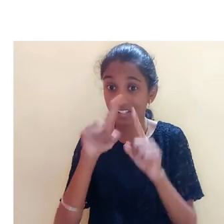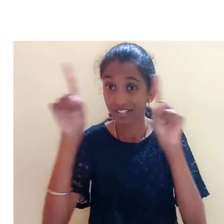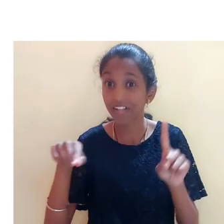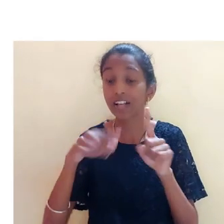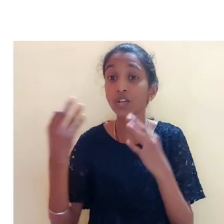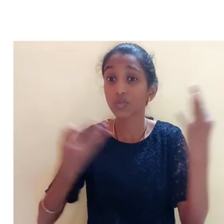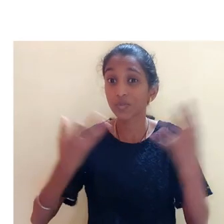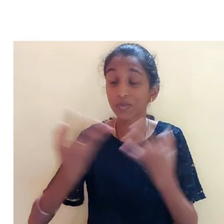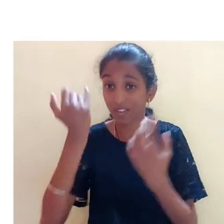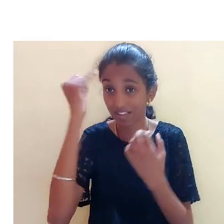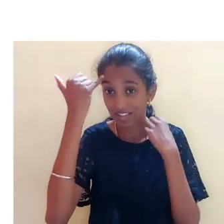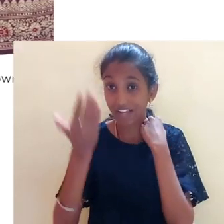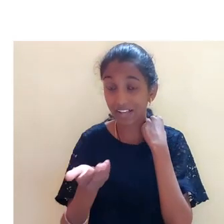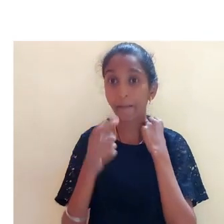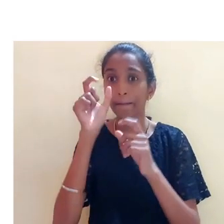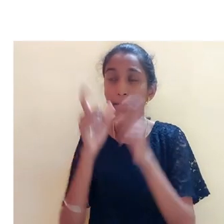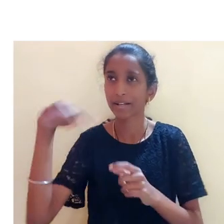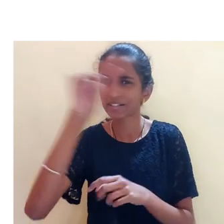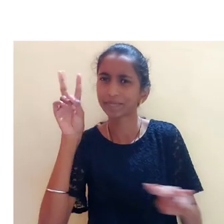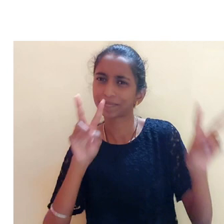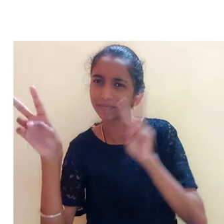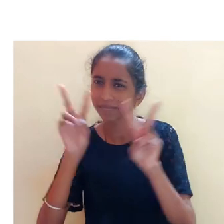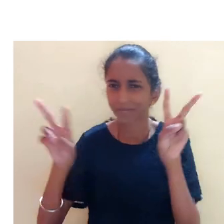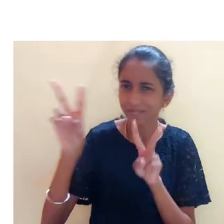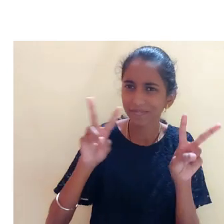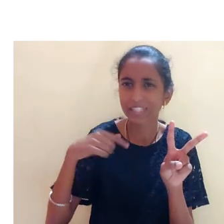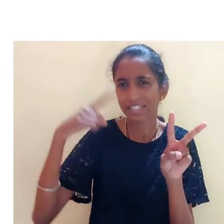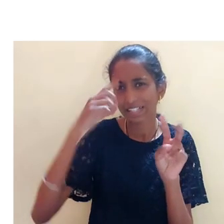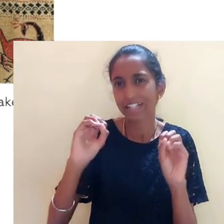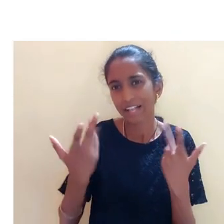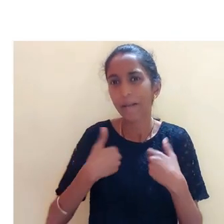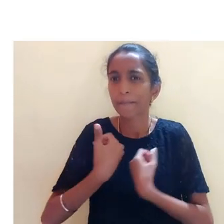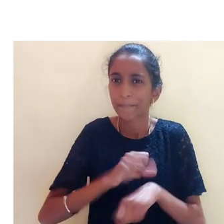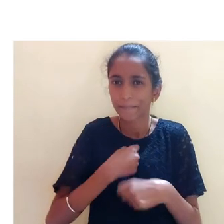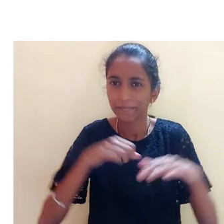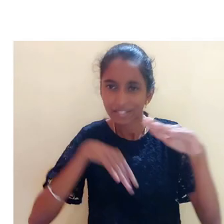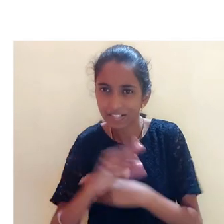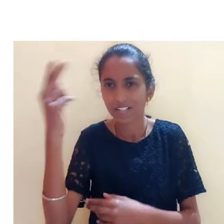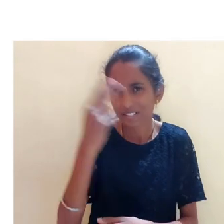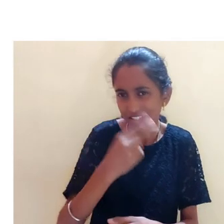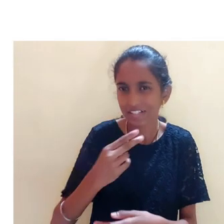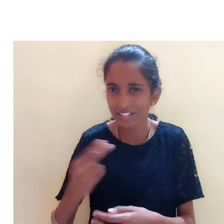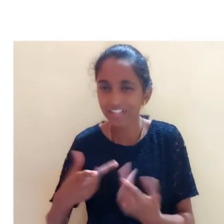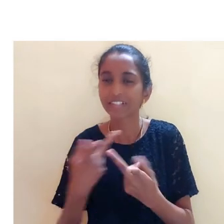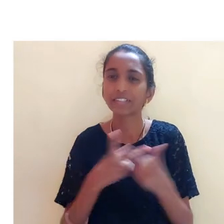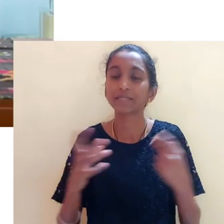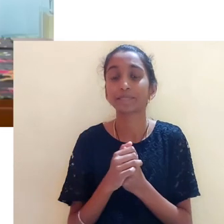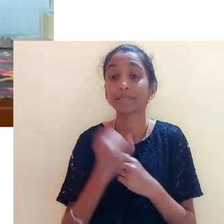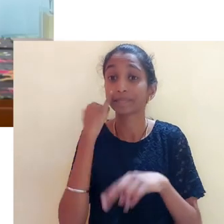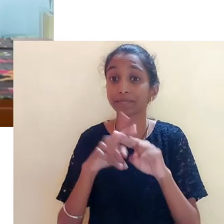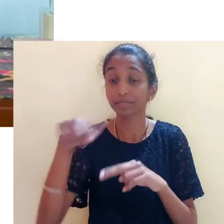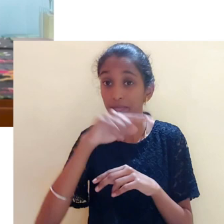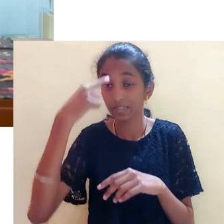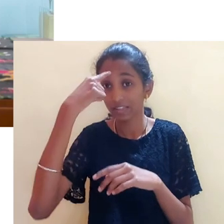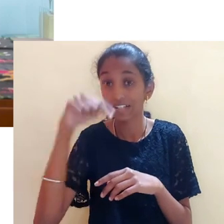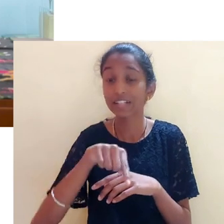these modern inventions that people saw around them started making their way into the designs and motifs, right? Right. So if